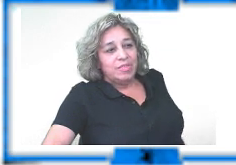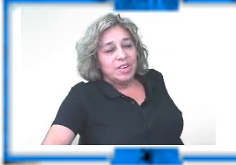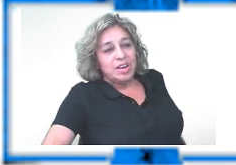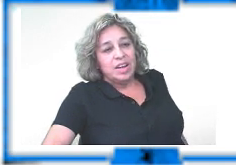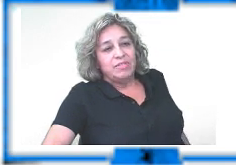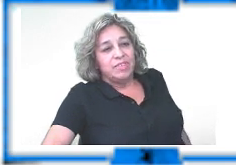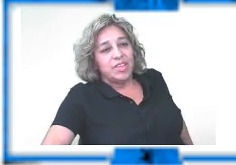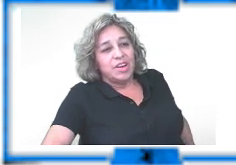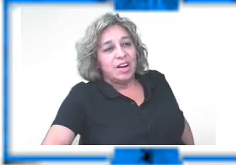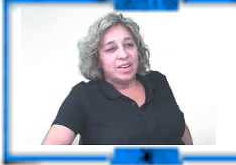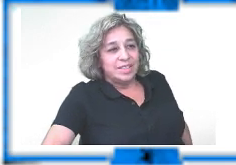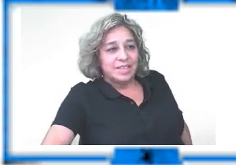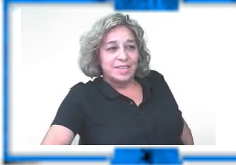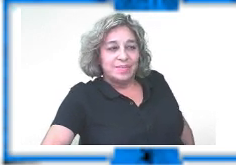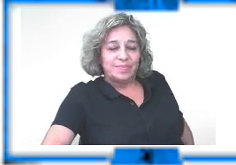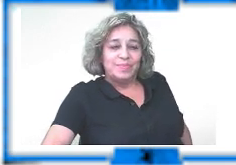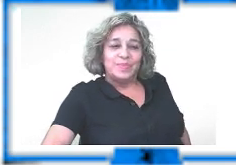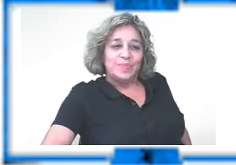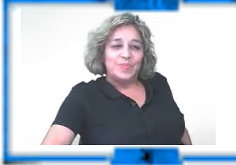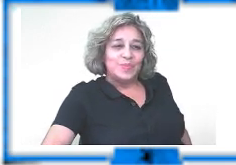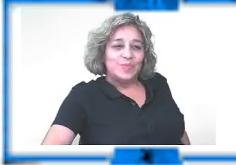Thank you for your love for the cause.